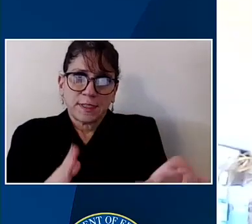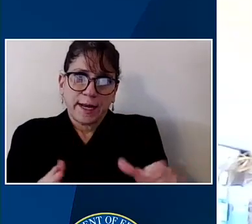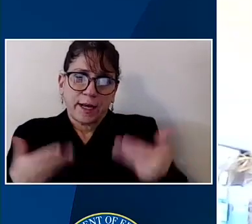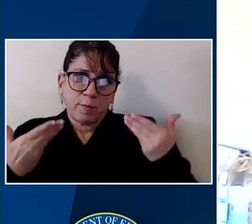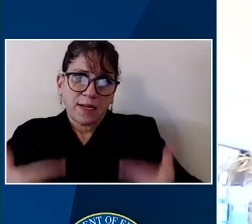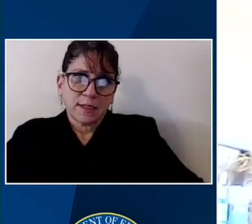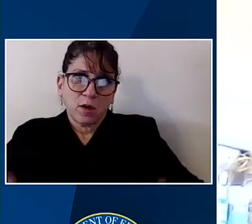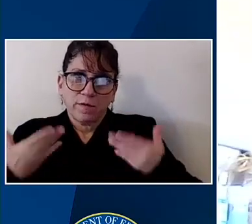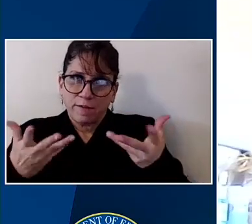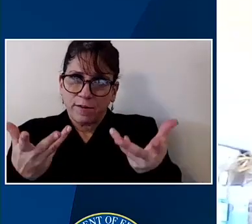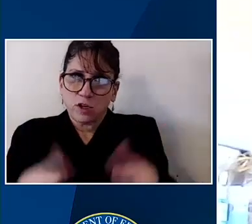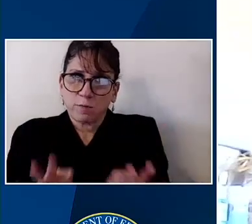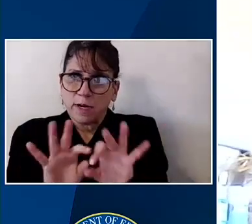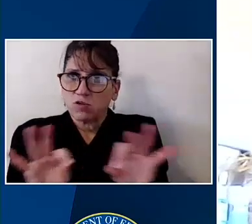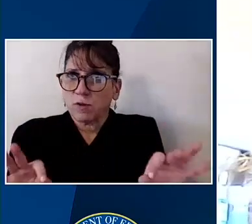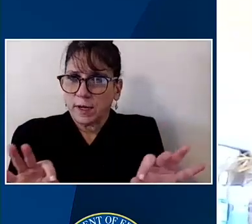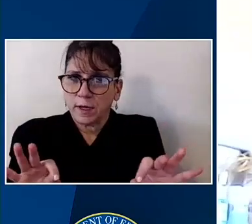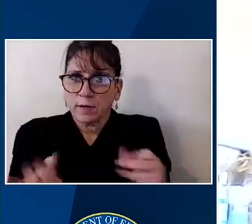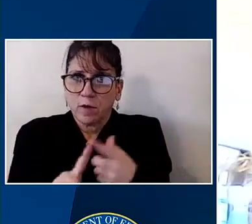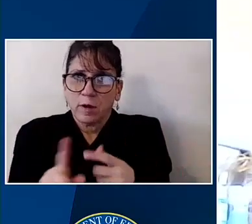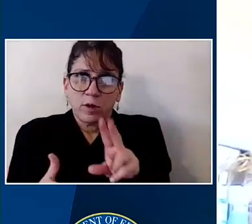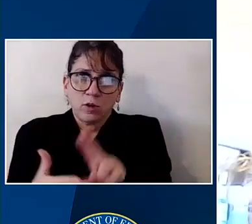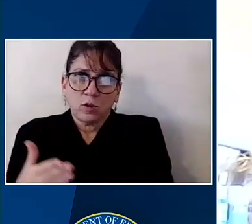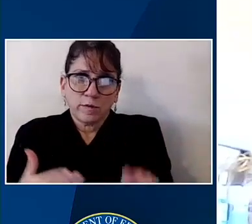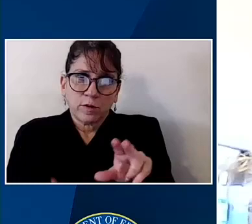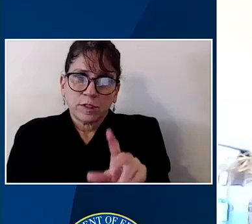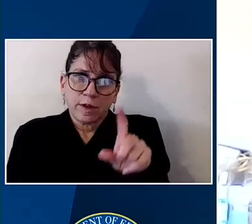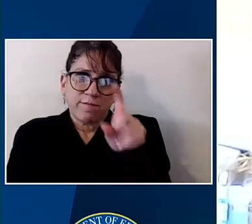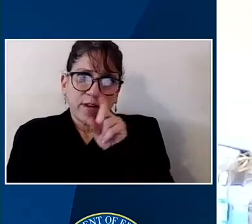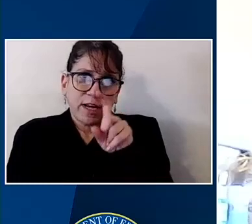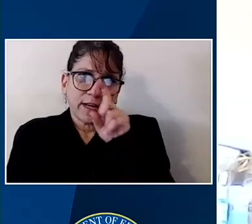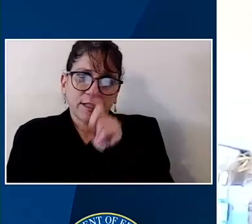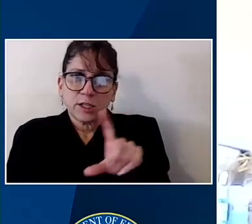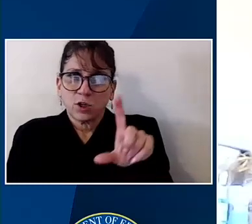I finished my degree from the University of Phoenix in